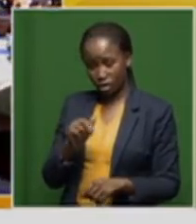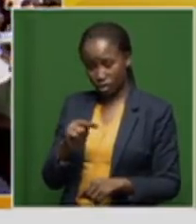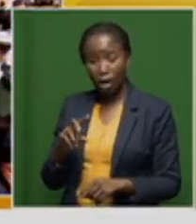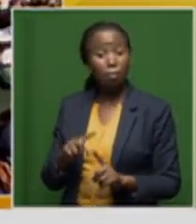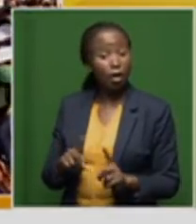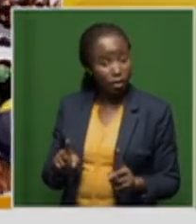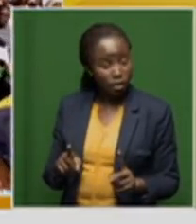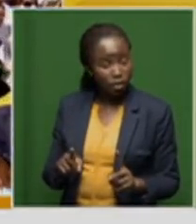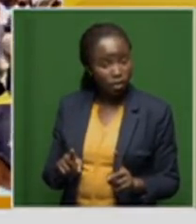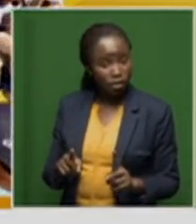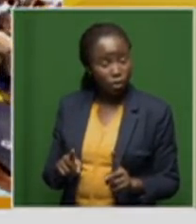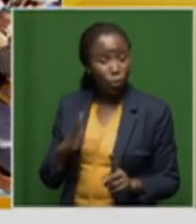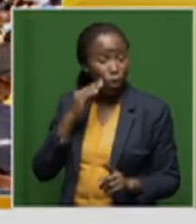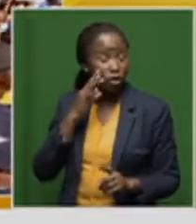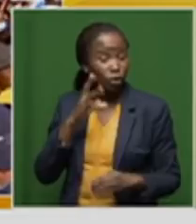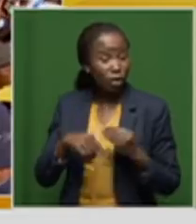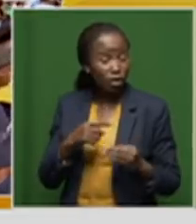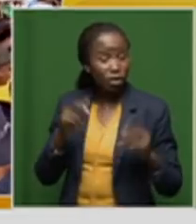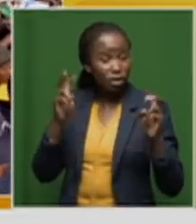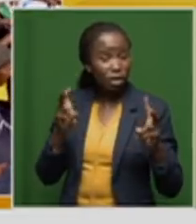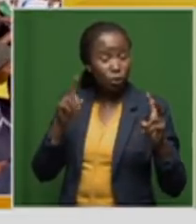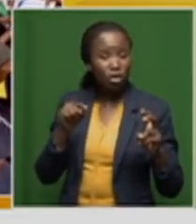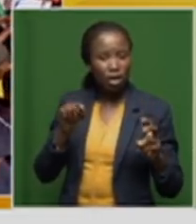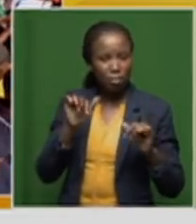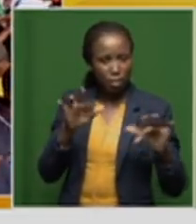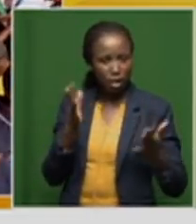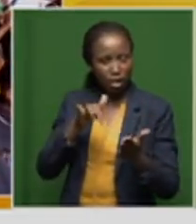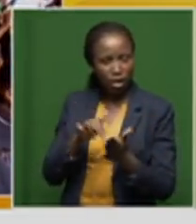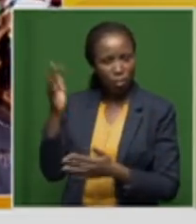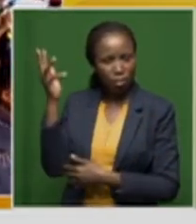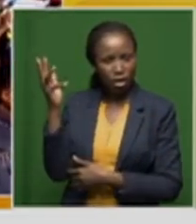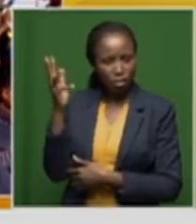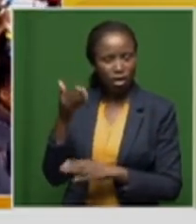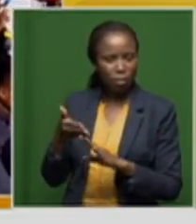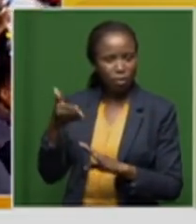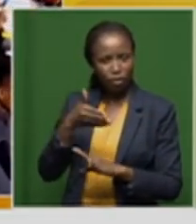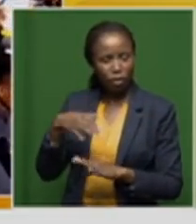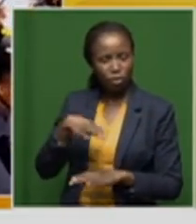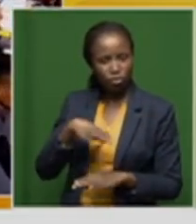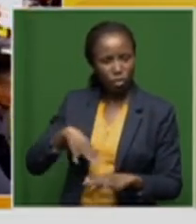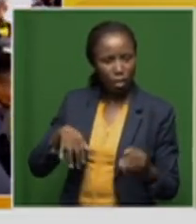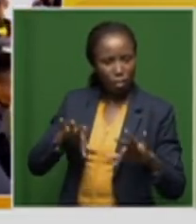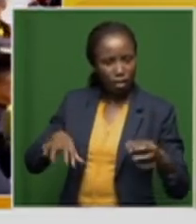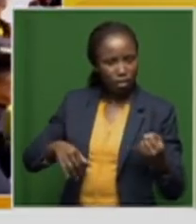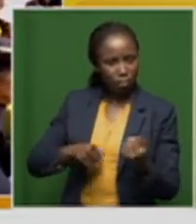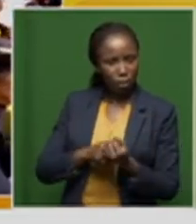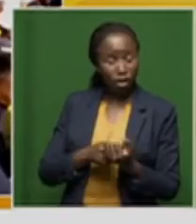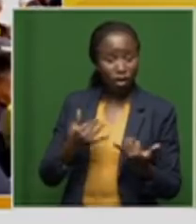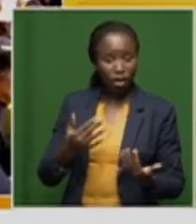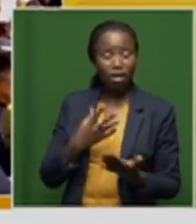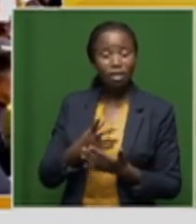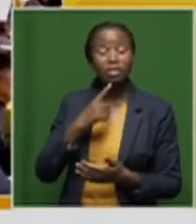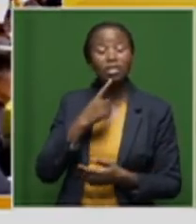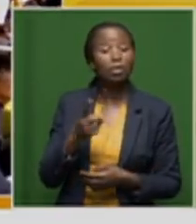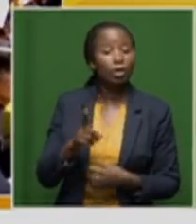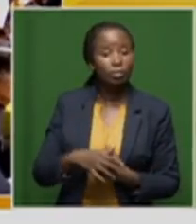But speaking to the issue of those who are going to be addressing the supporters of former President Jacob Zuma, just now, Samgele, I can certainly tell